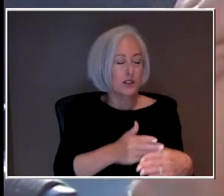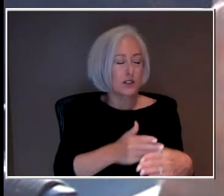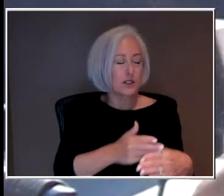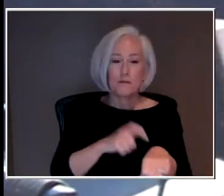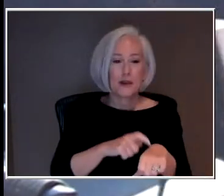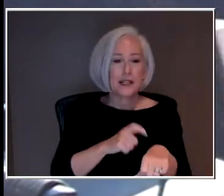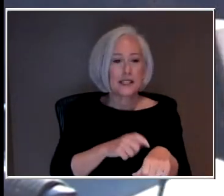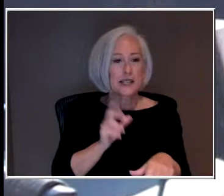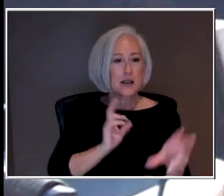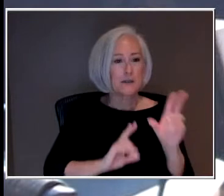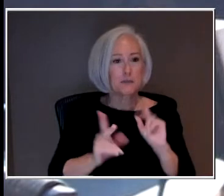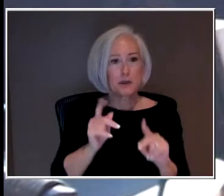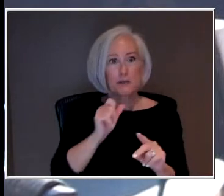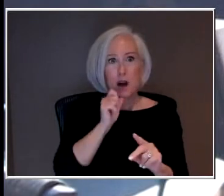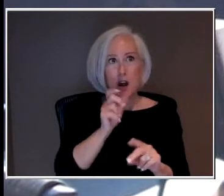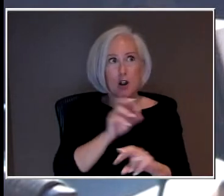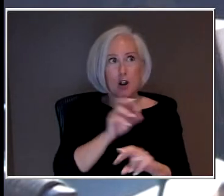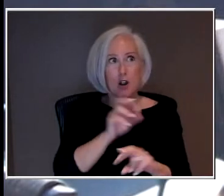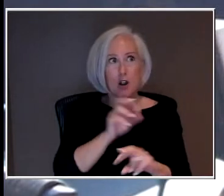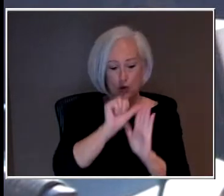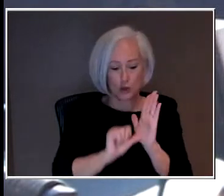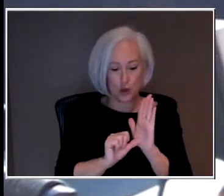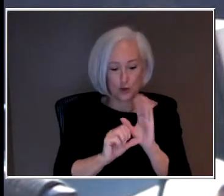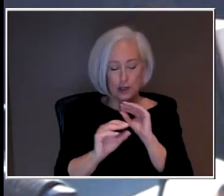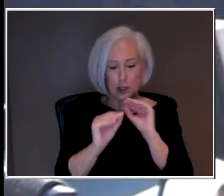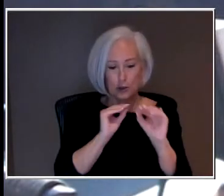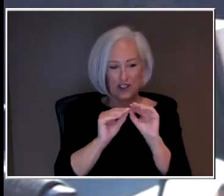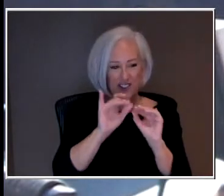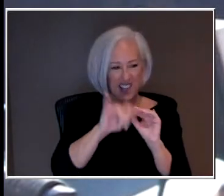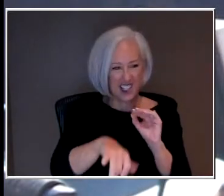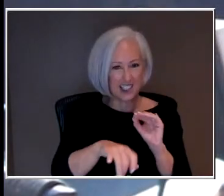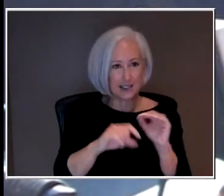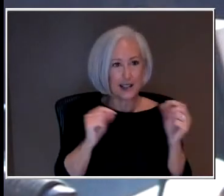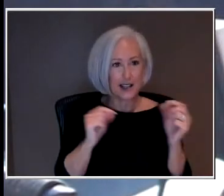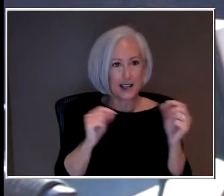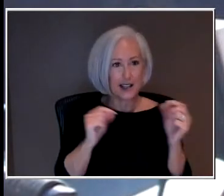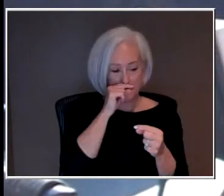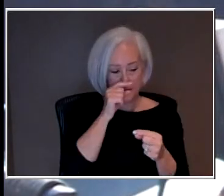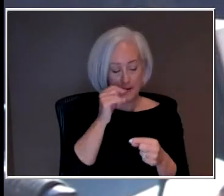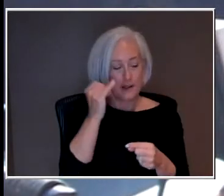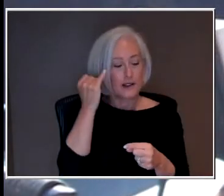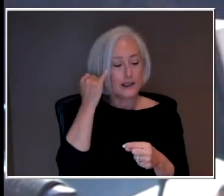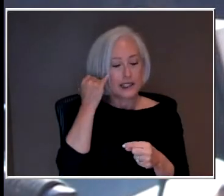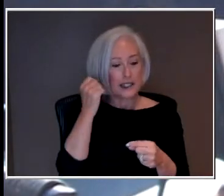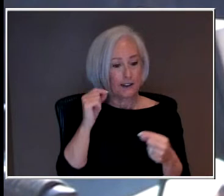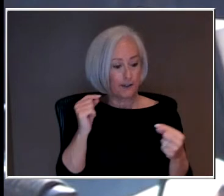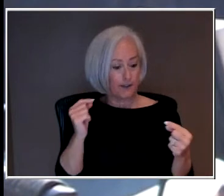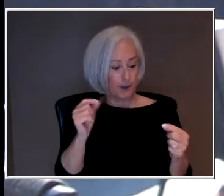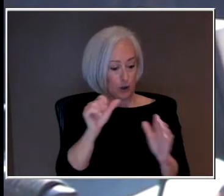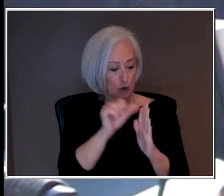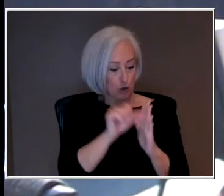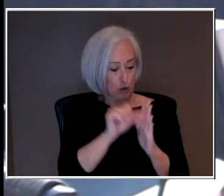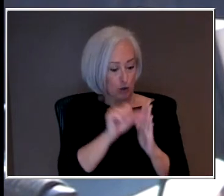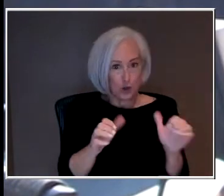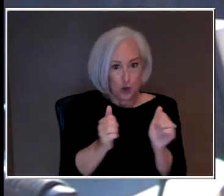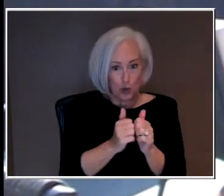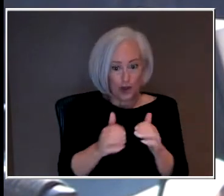something like surgery to fix their pain. If we think surgery can be done without high risks and has a really